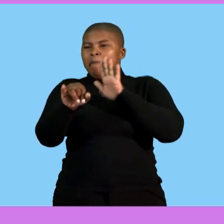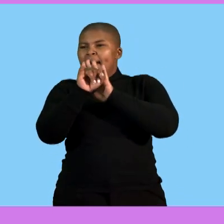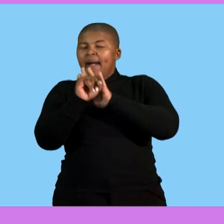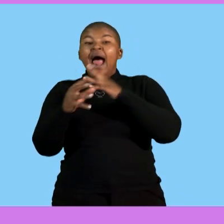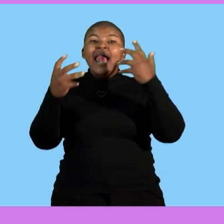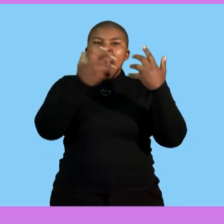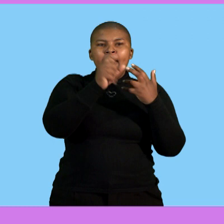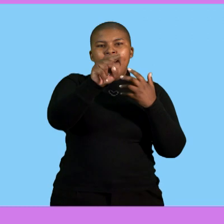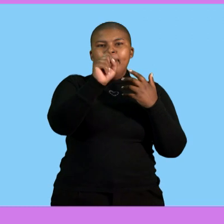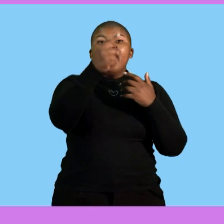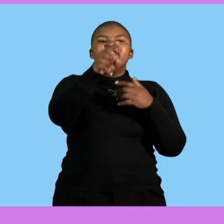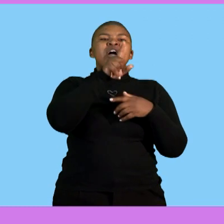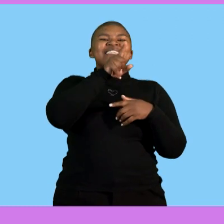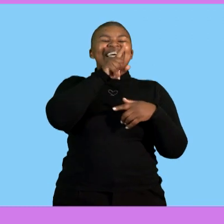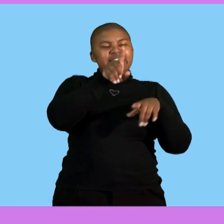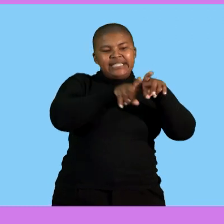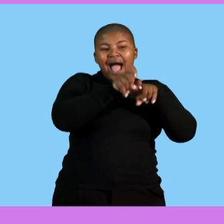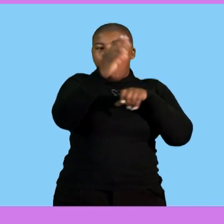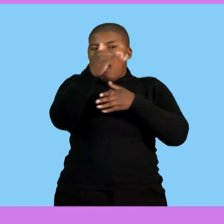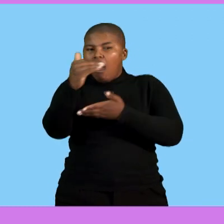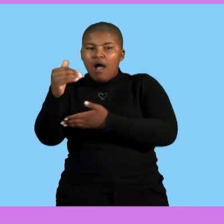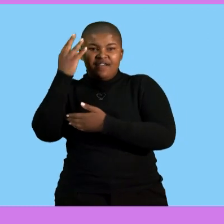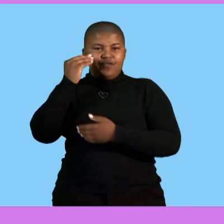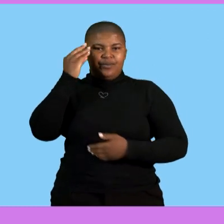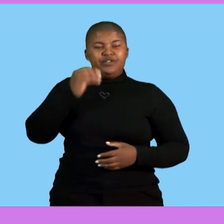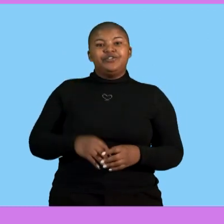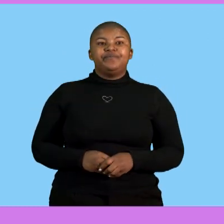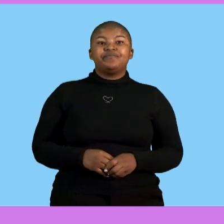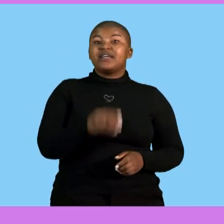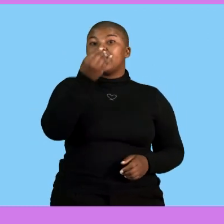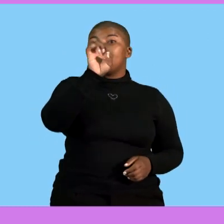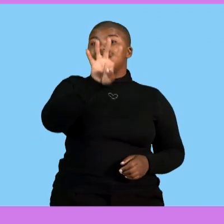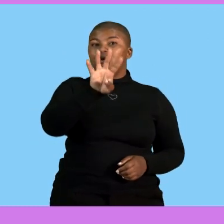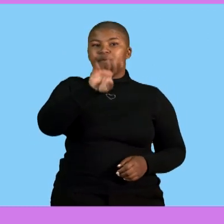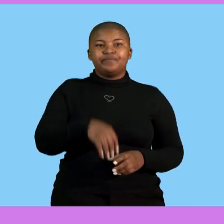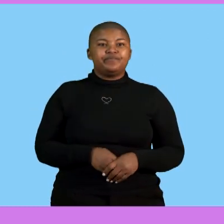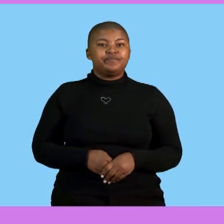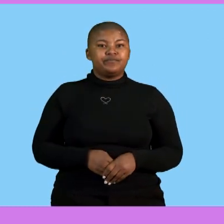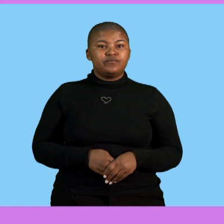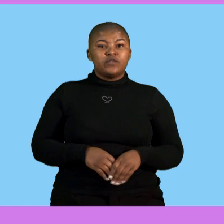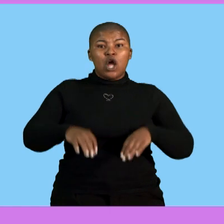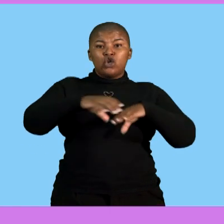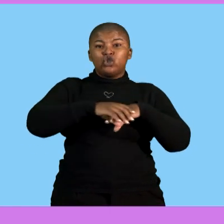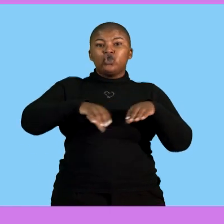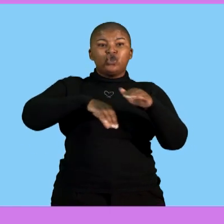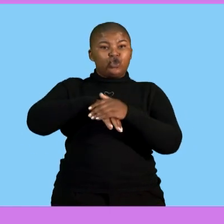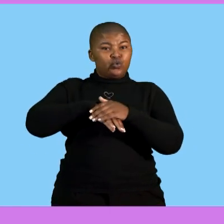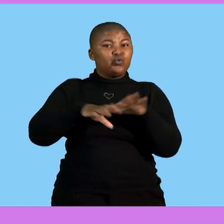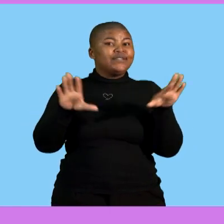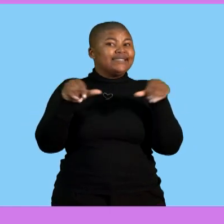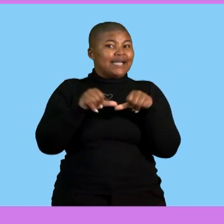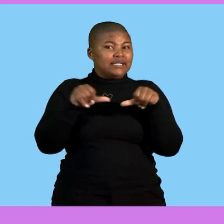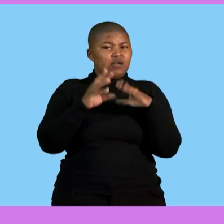that will only be relevant to this context. Then number 4, the shoe sizes are